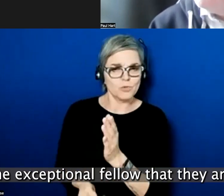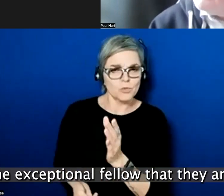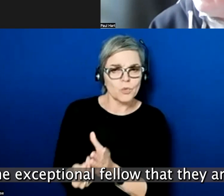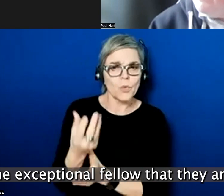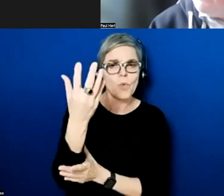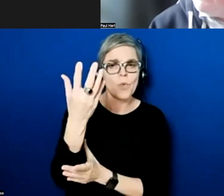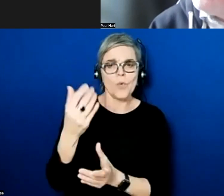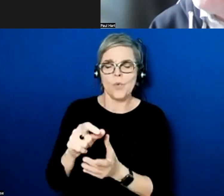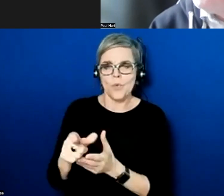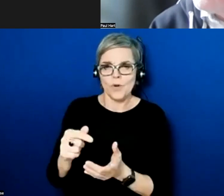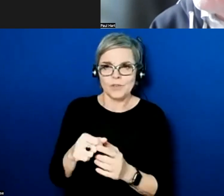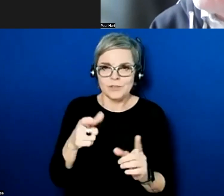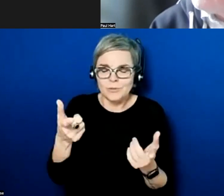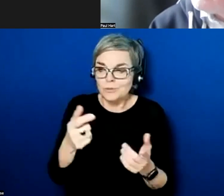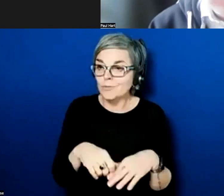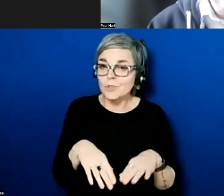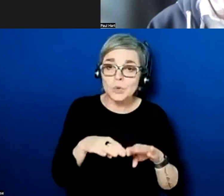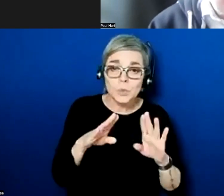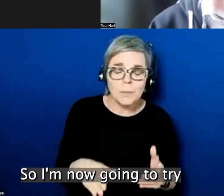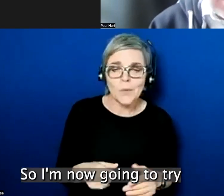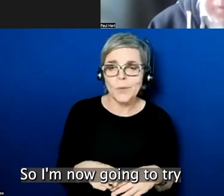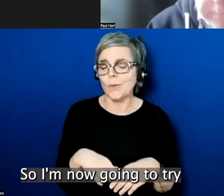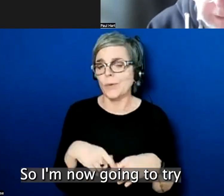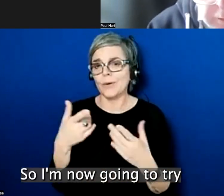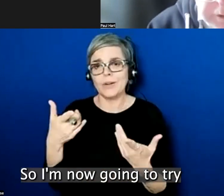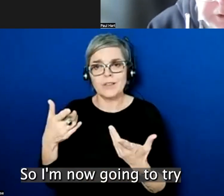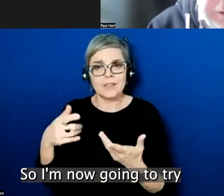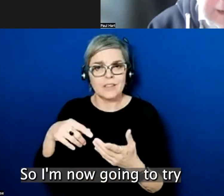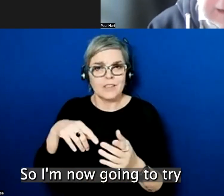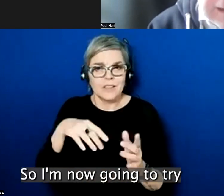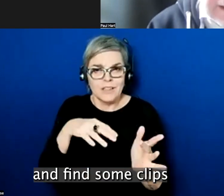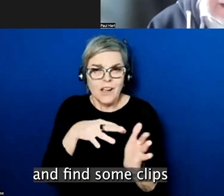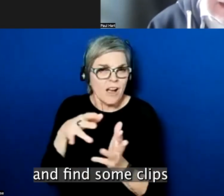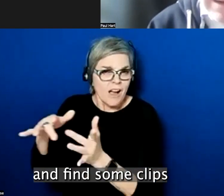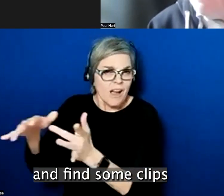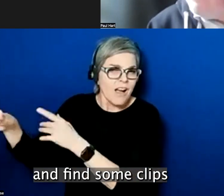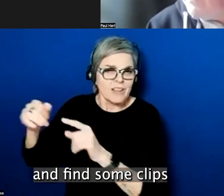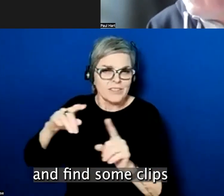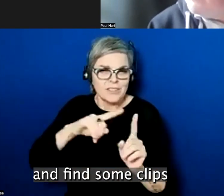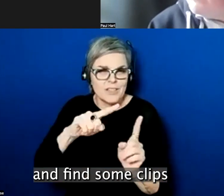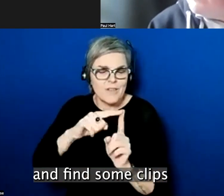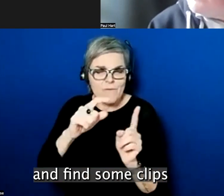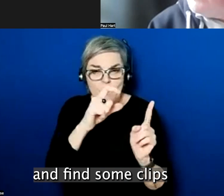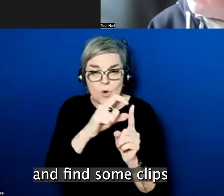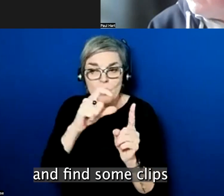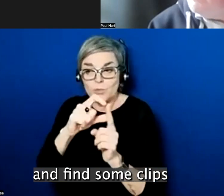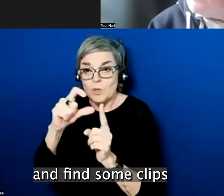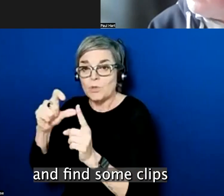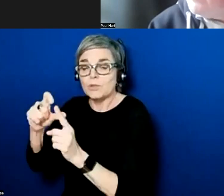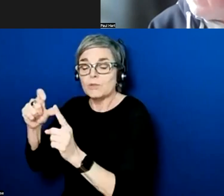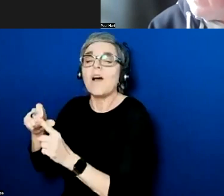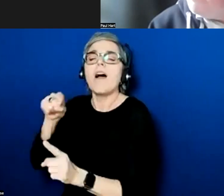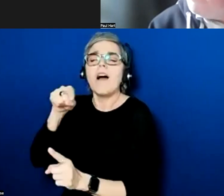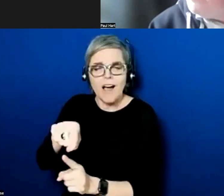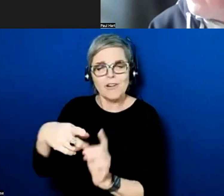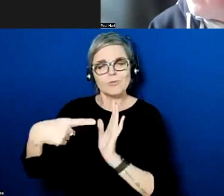that they are. So I'm now going to try and find some